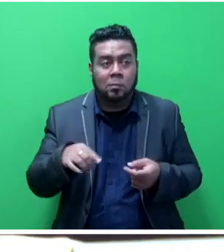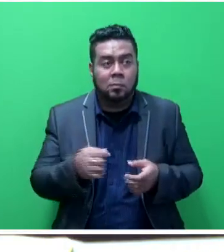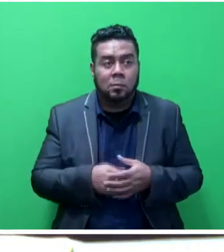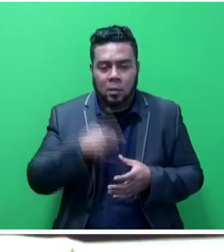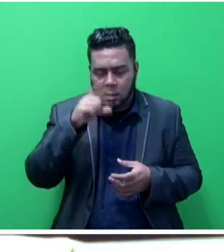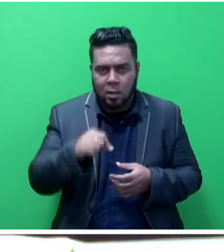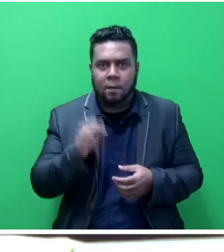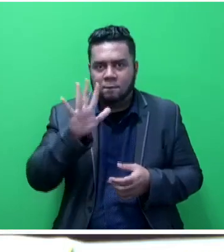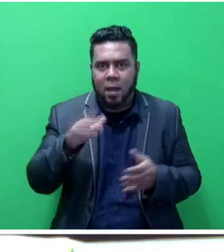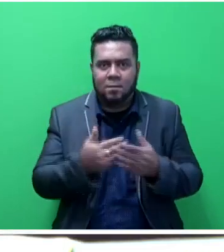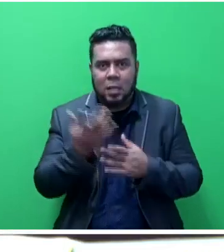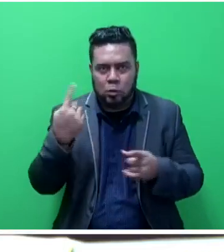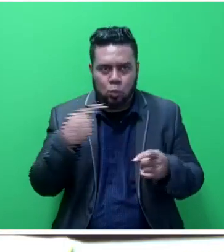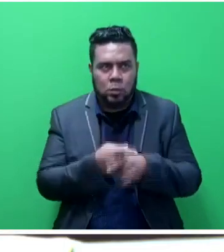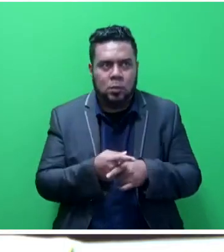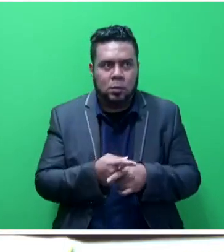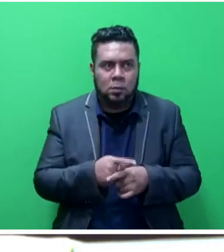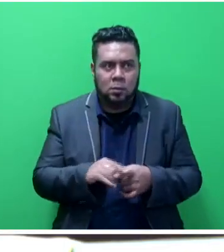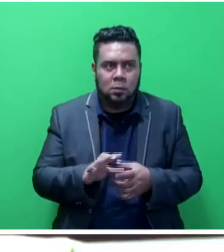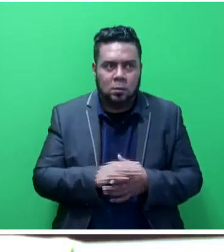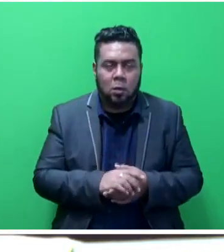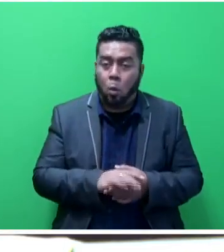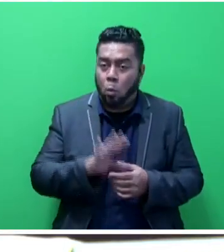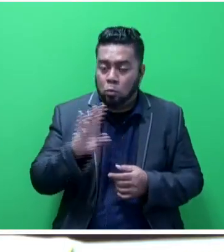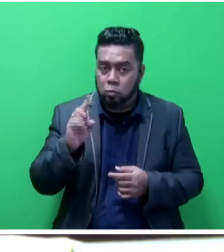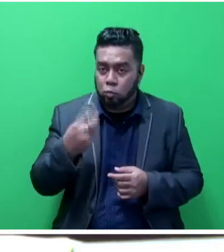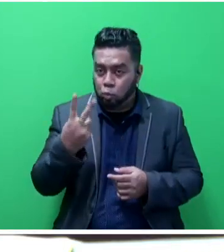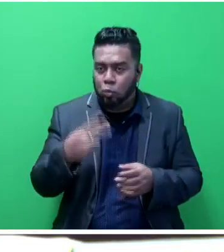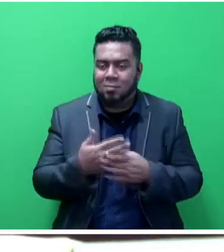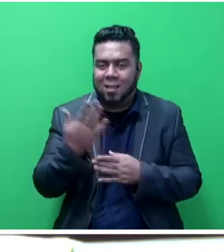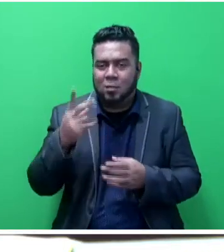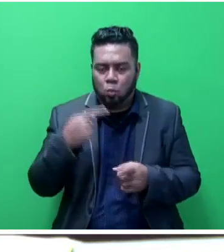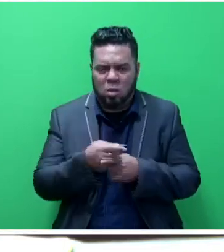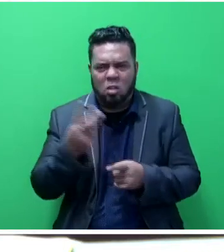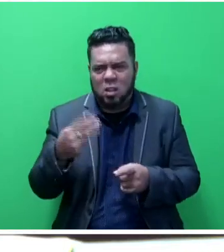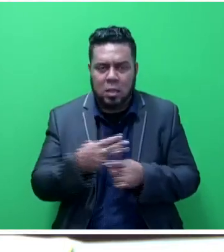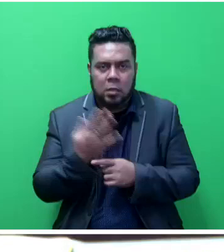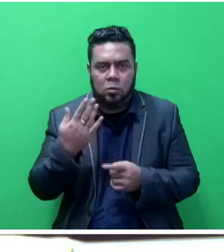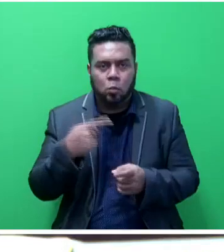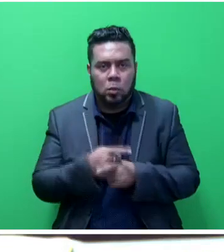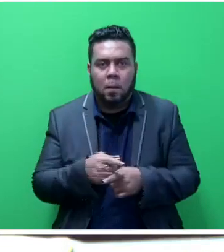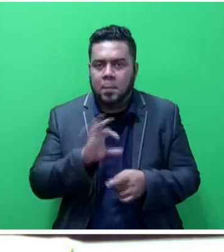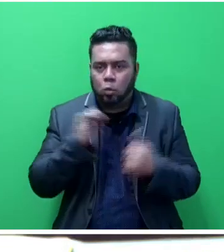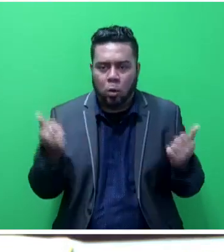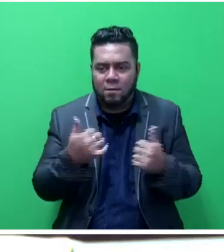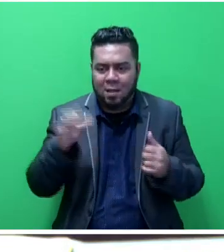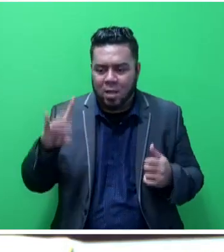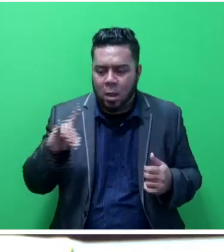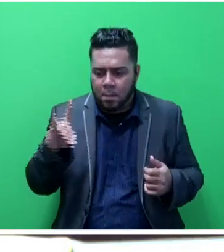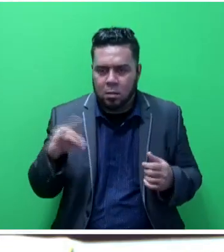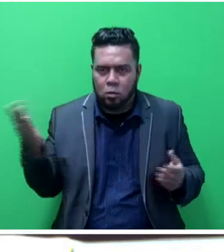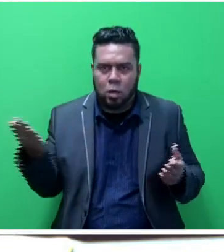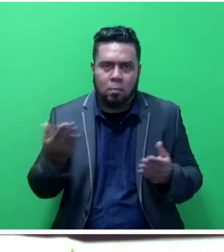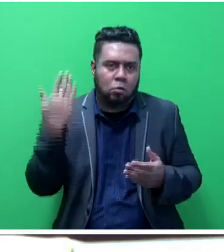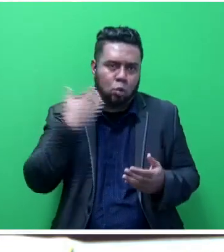run 5 days a week, Mr. Speaker. So at the moment, it is running at 2 days a week, 3 days a week, because we don't have enough animals coming there for